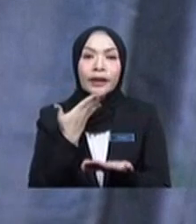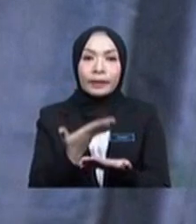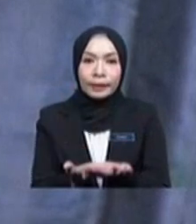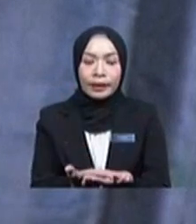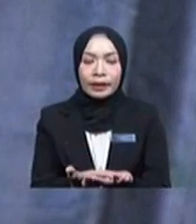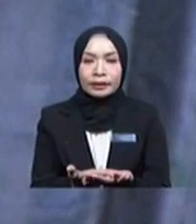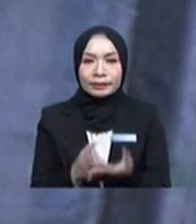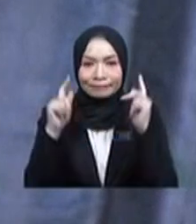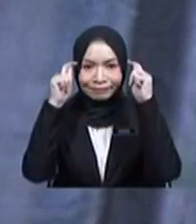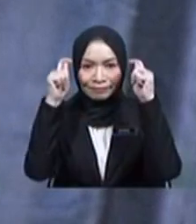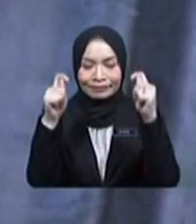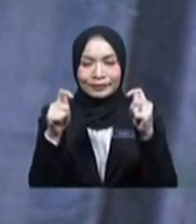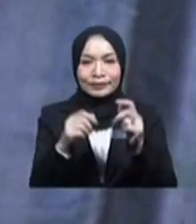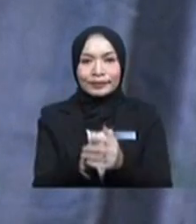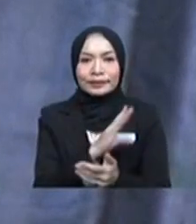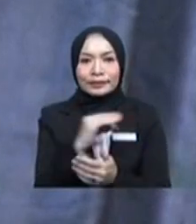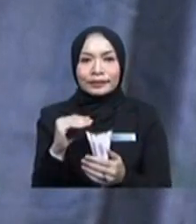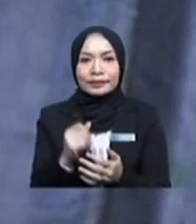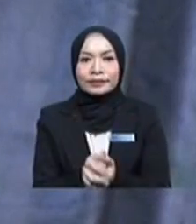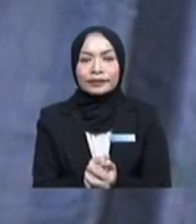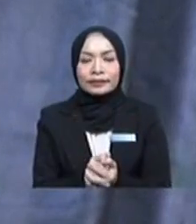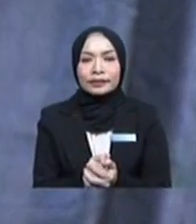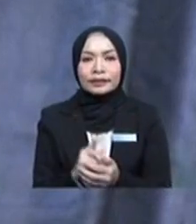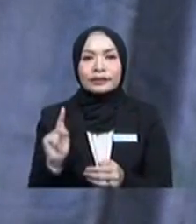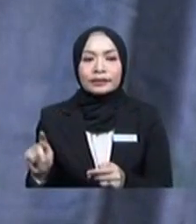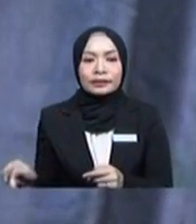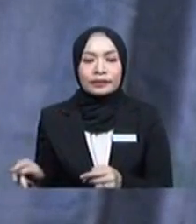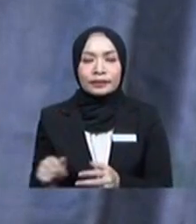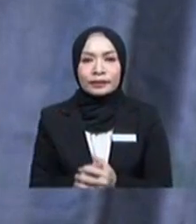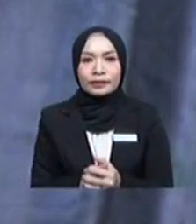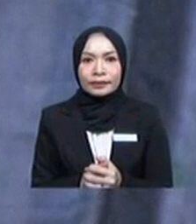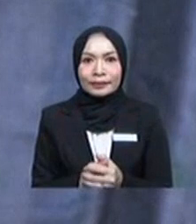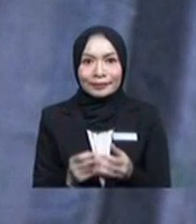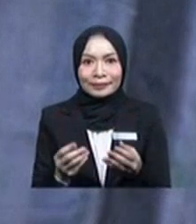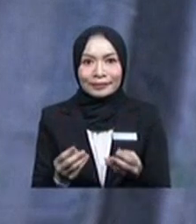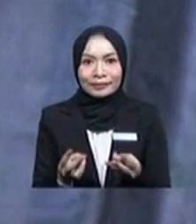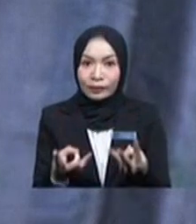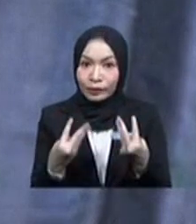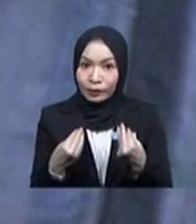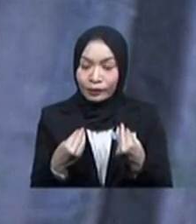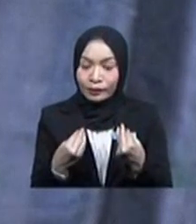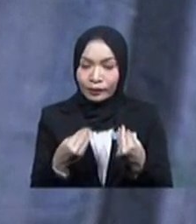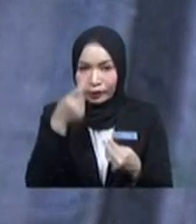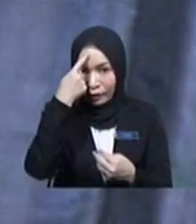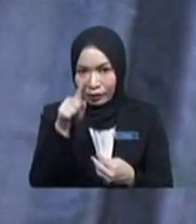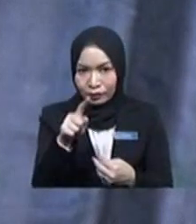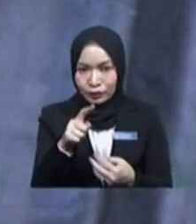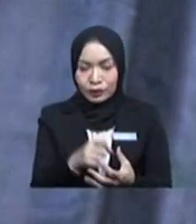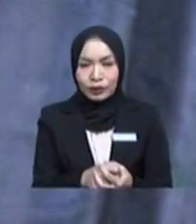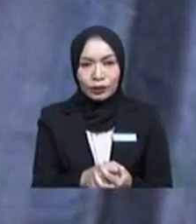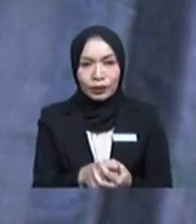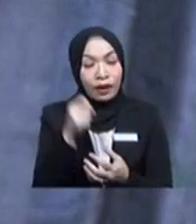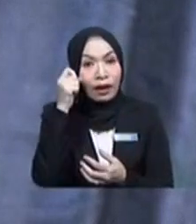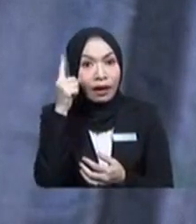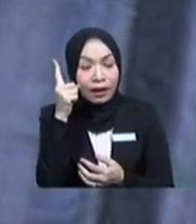lessons and assessments based on students' needs, hence helping every student to realize his or her